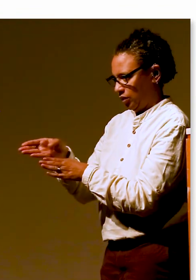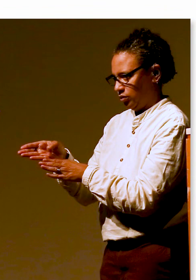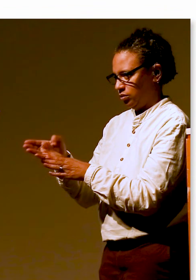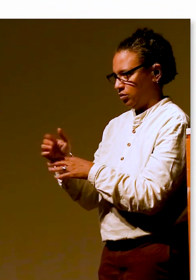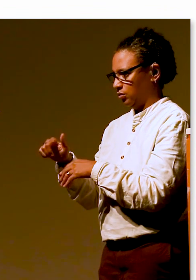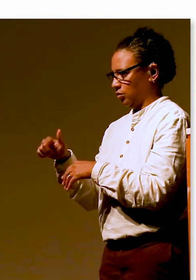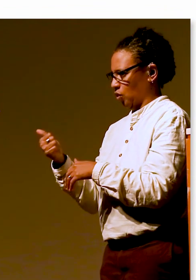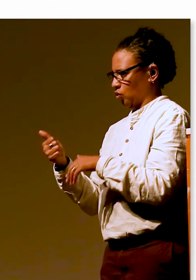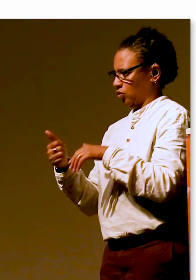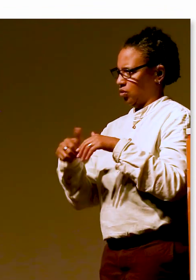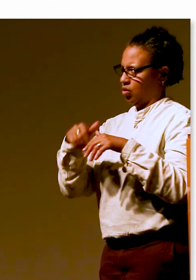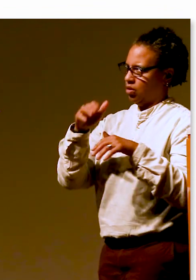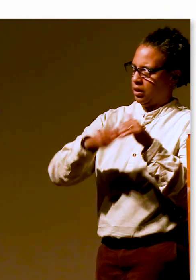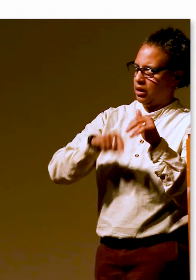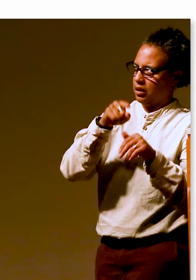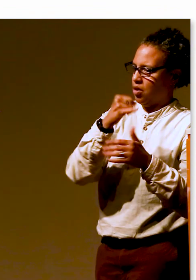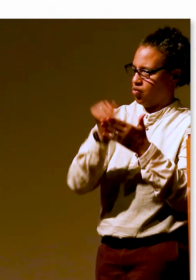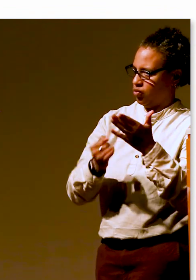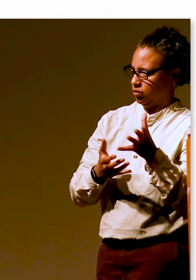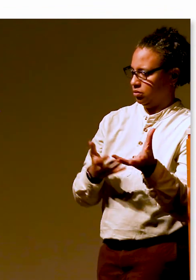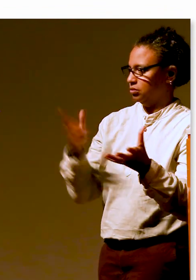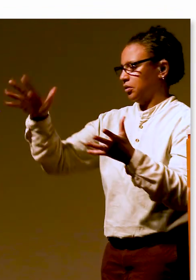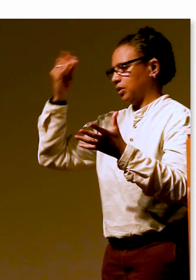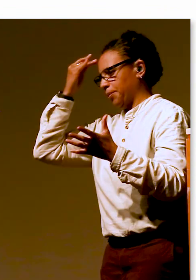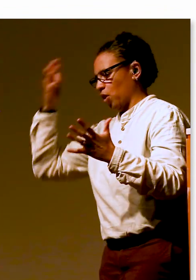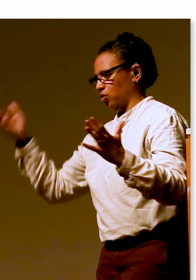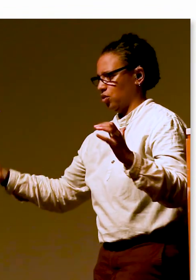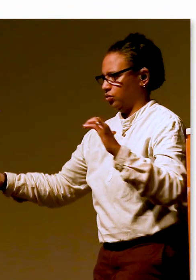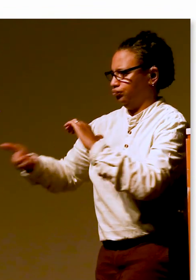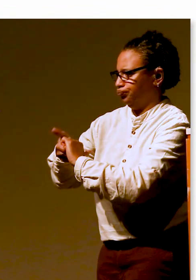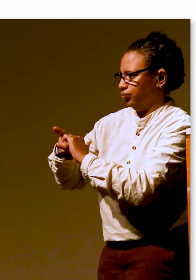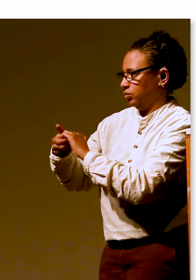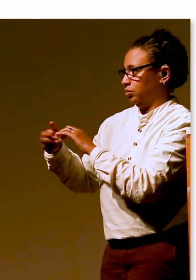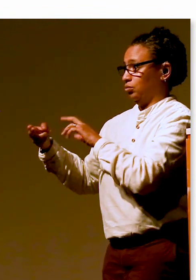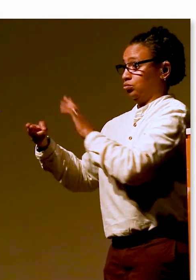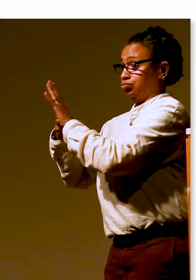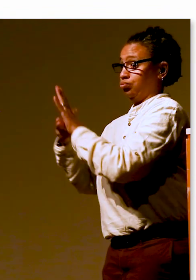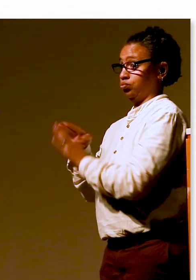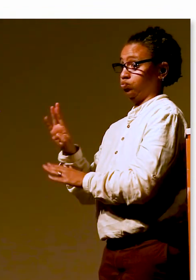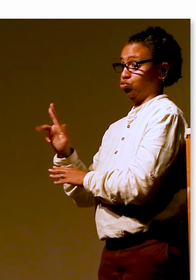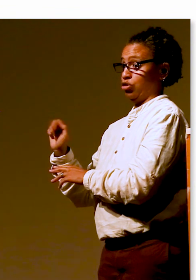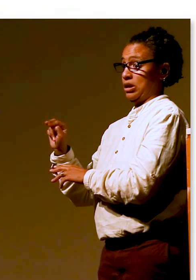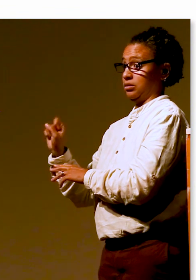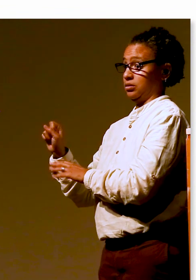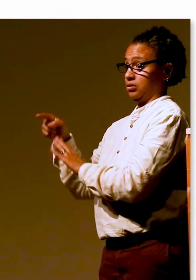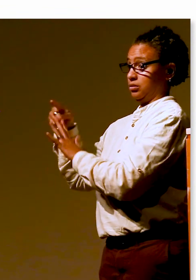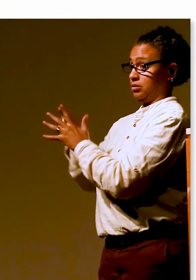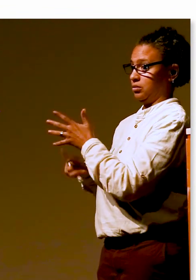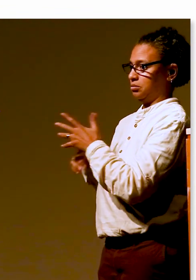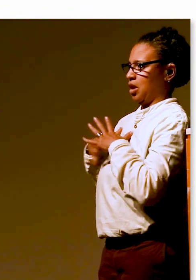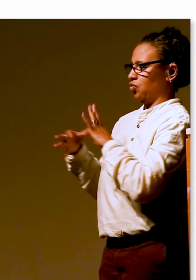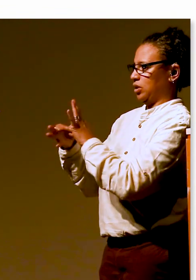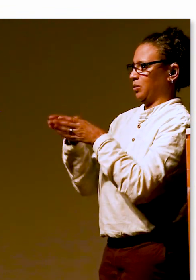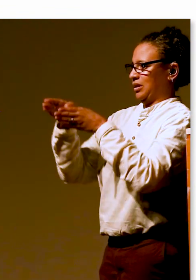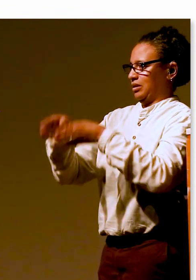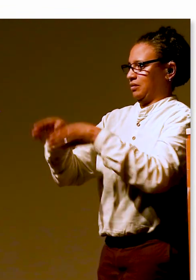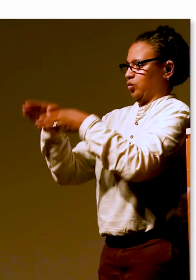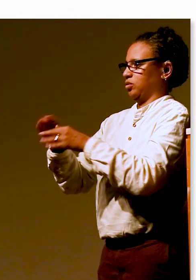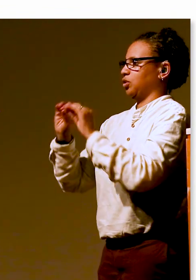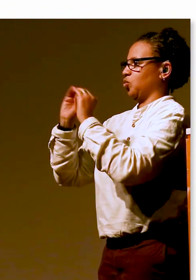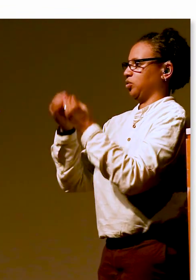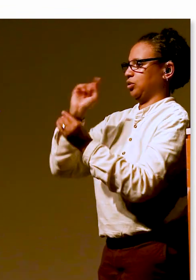even if you don't care, you know, like, whatever. There's something really powerful, and like, we just can't go outside naked, and like,